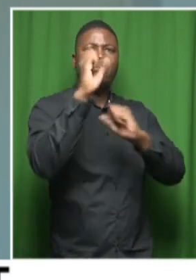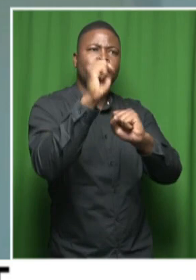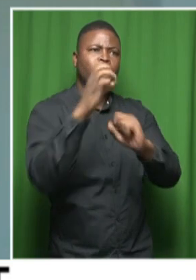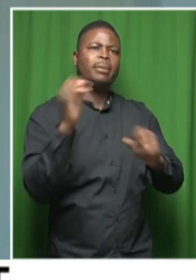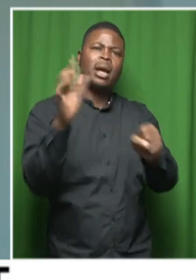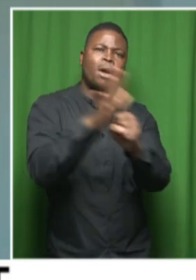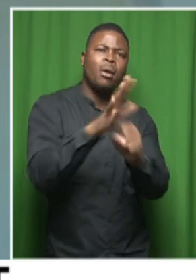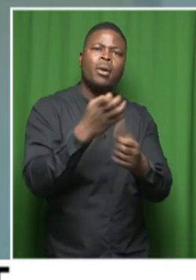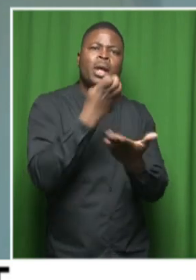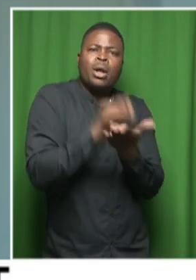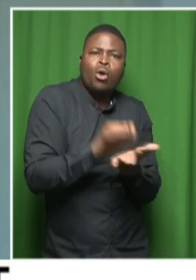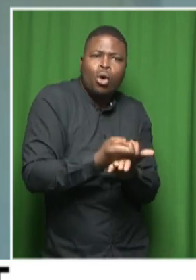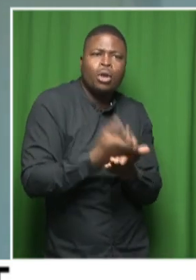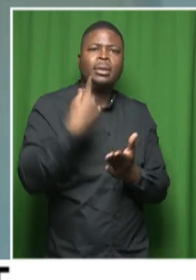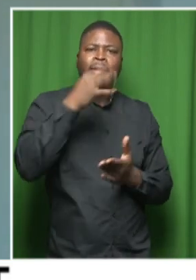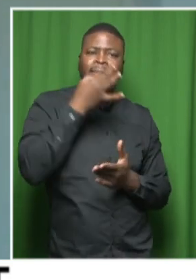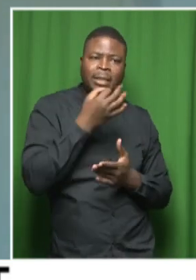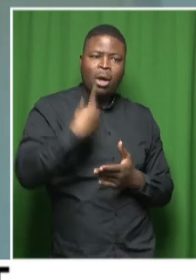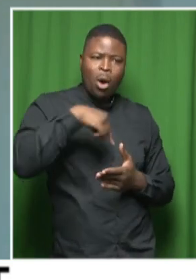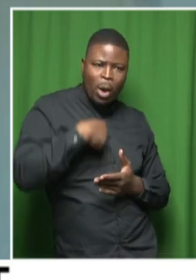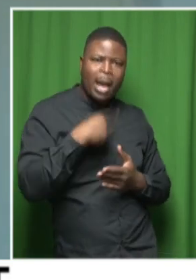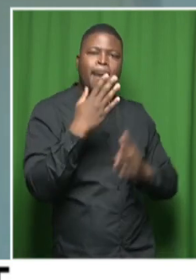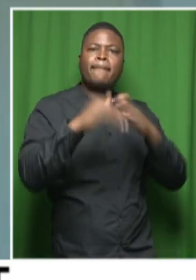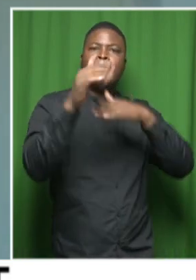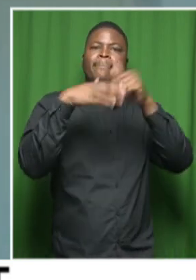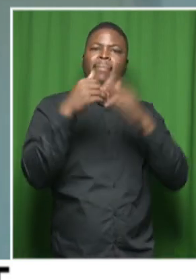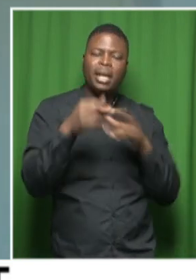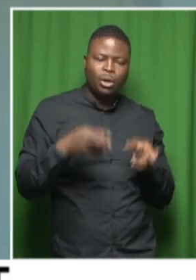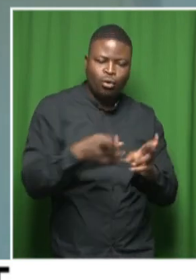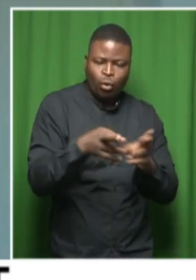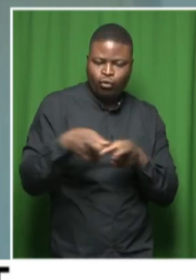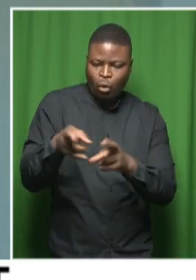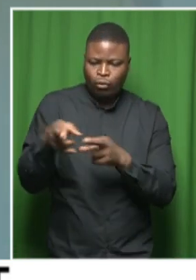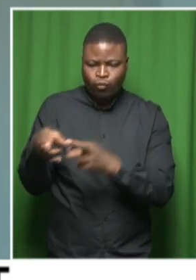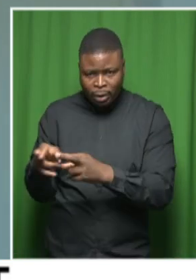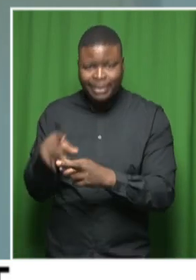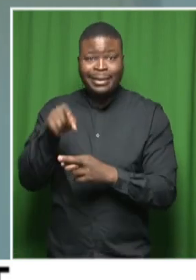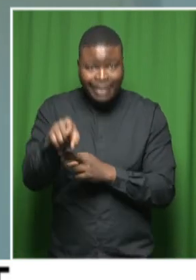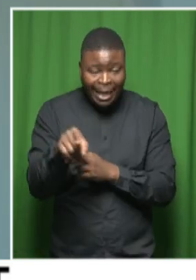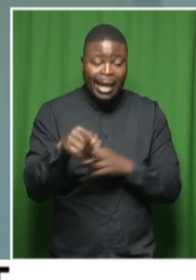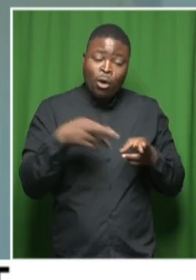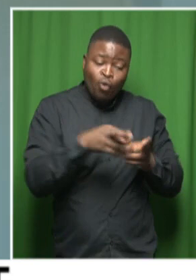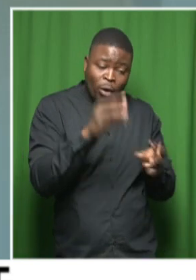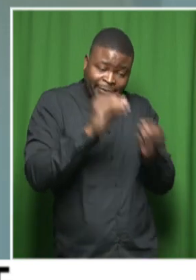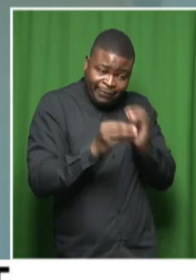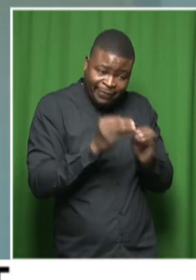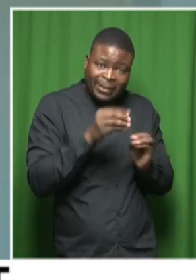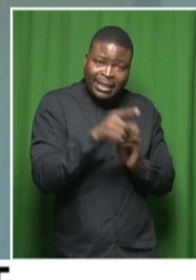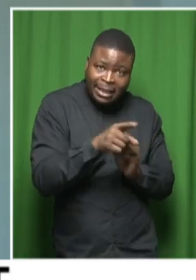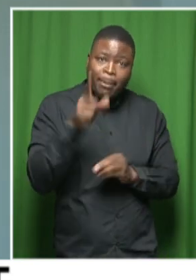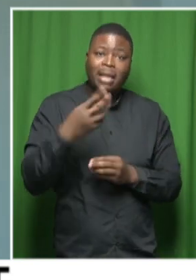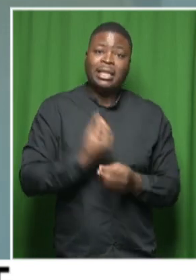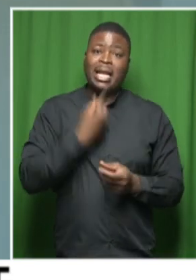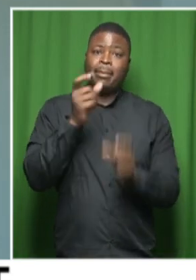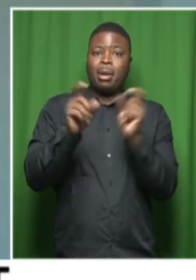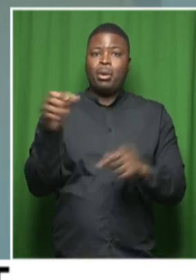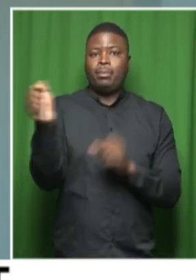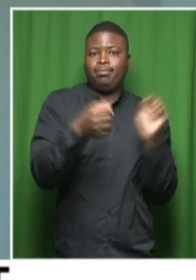many roads, so many rail infrastructure, and we're recruiting so many young people. So in essence, even though you know